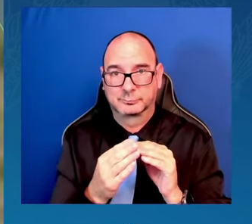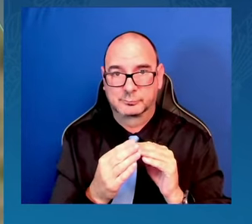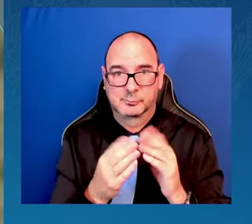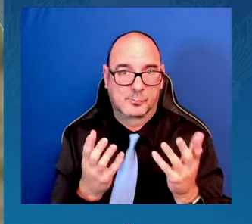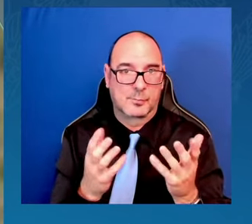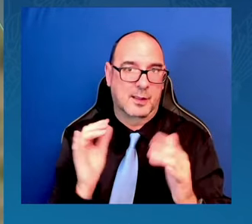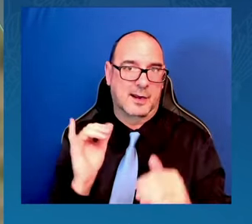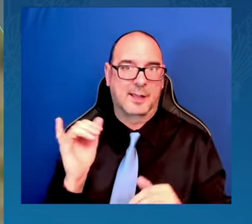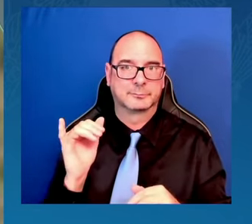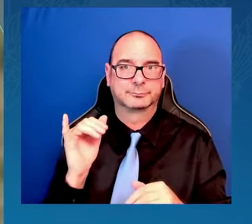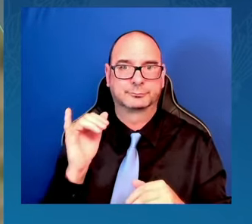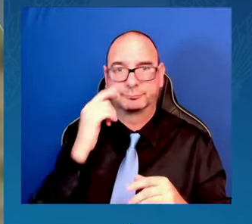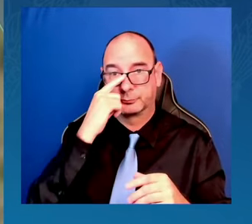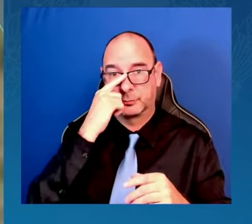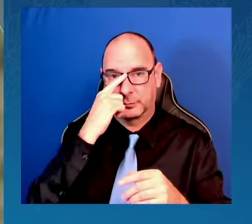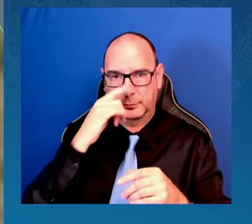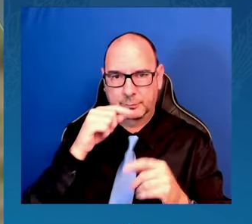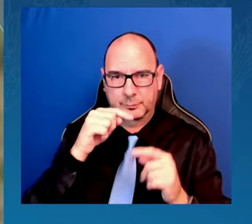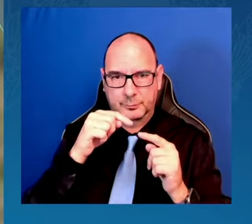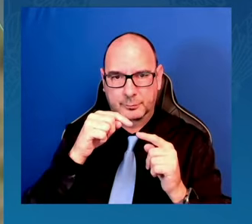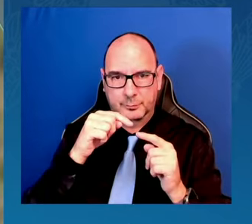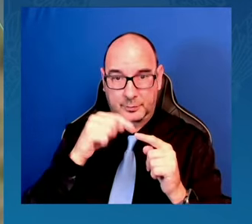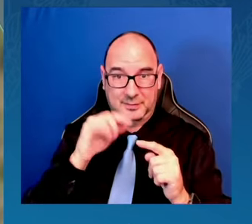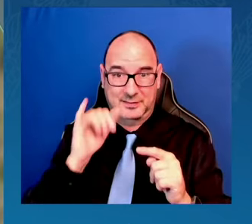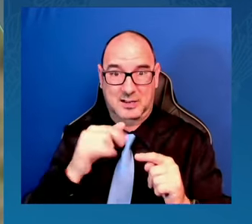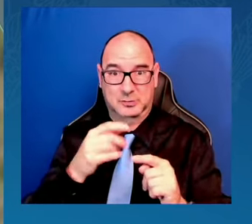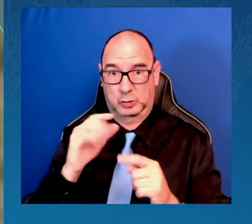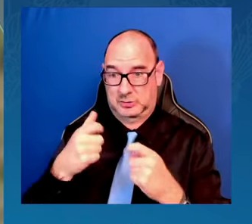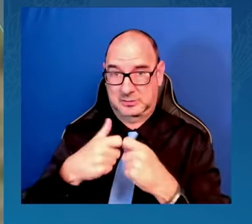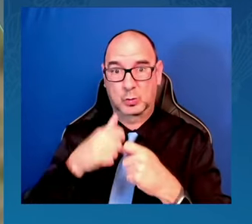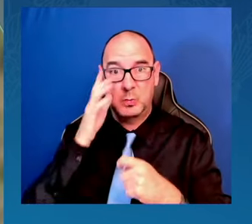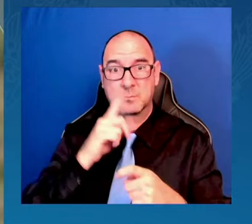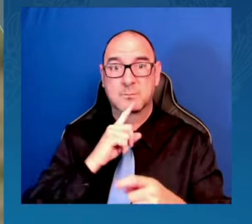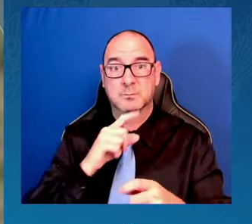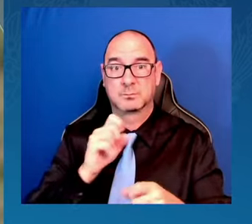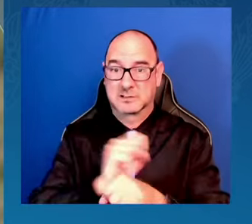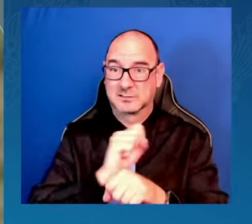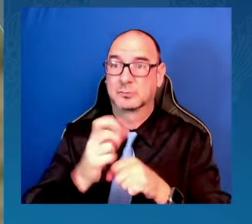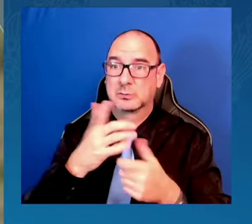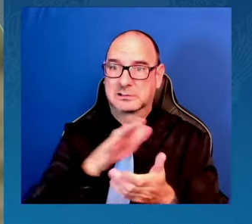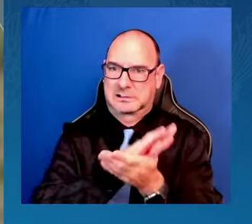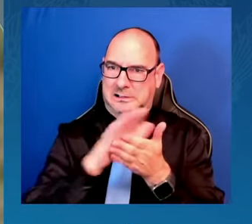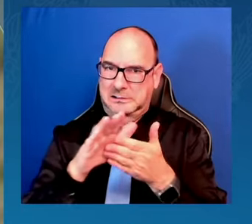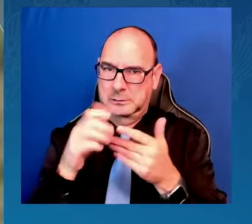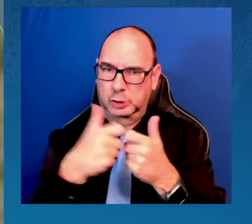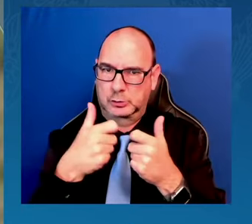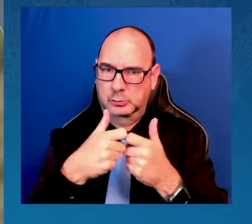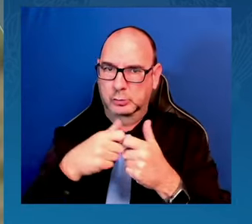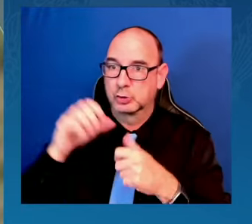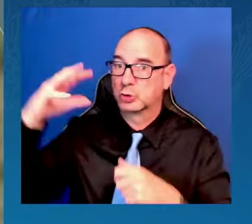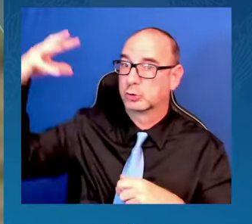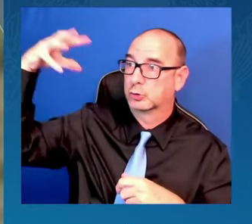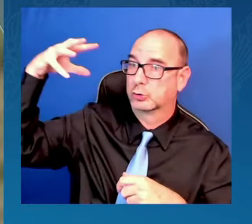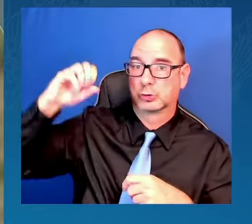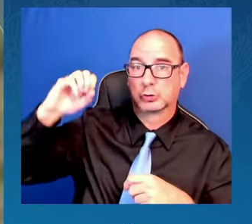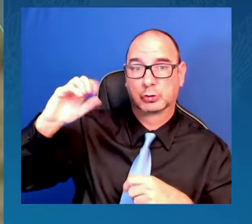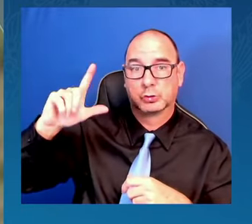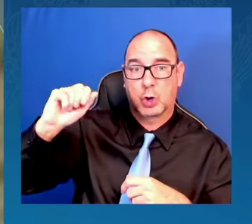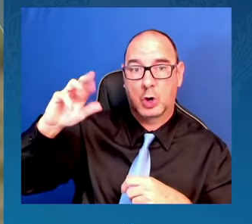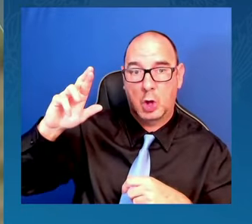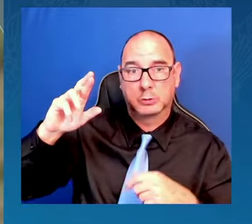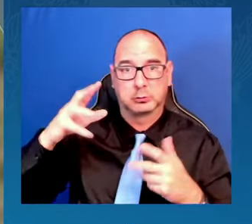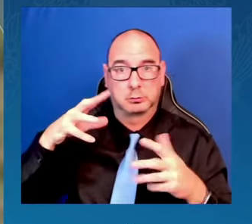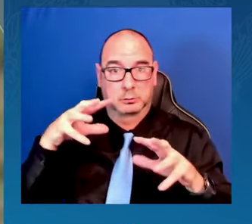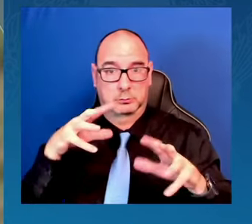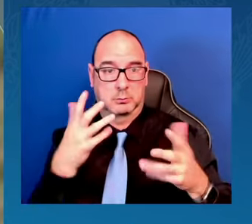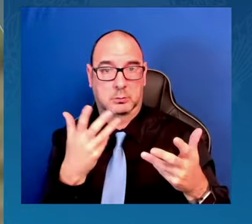This electricity will be clean electricity. Solar panels and wind turbines do not produce toxic fumes that poison